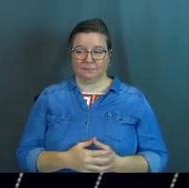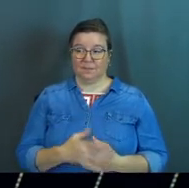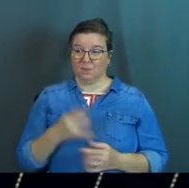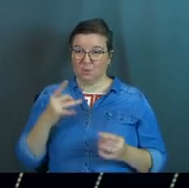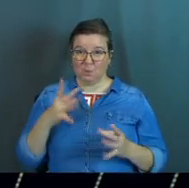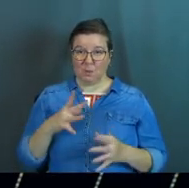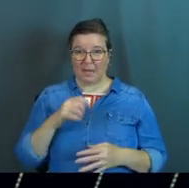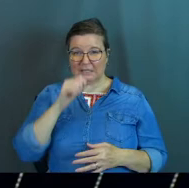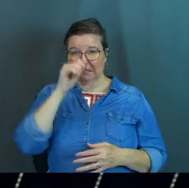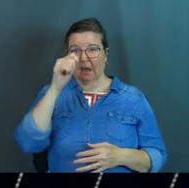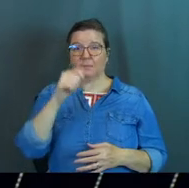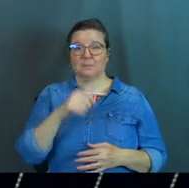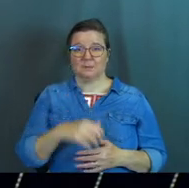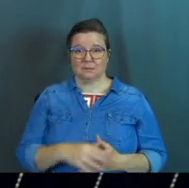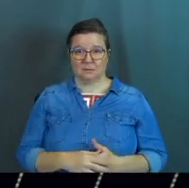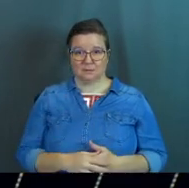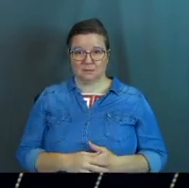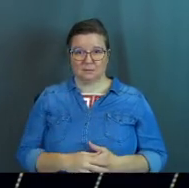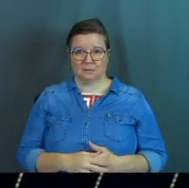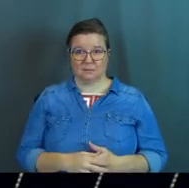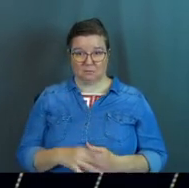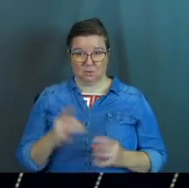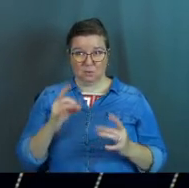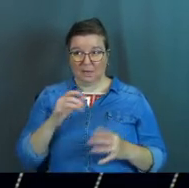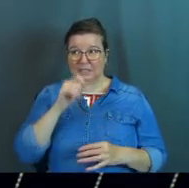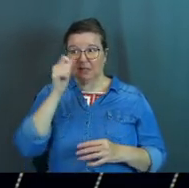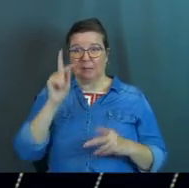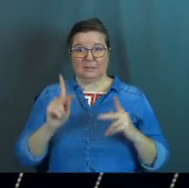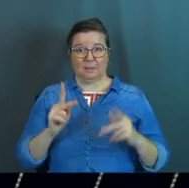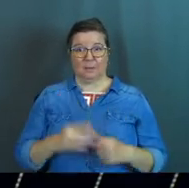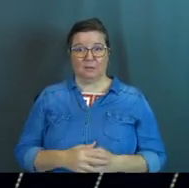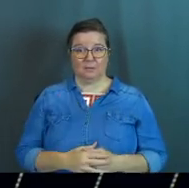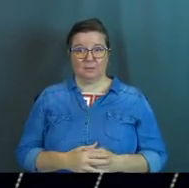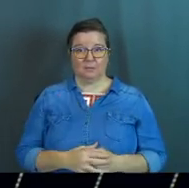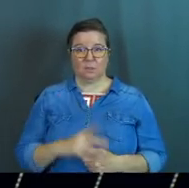Do you hate snobs? Do you hate snobbish people?